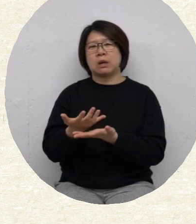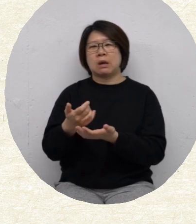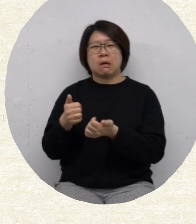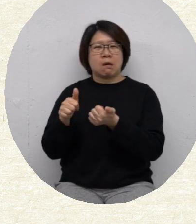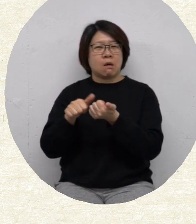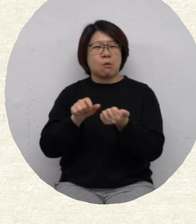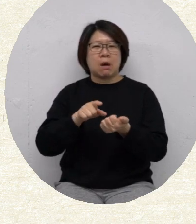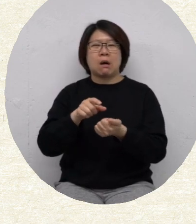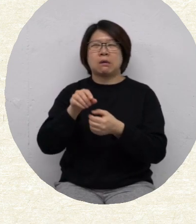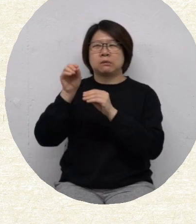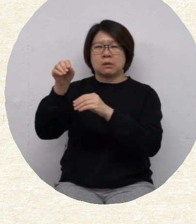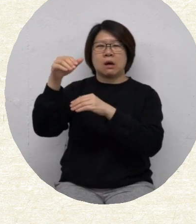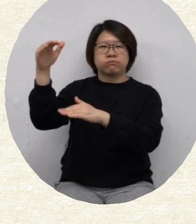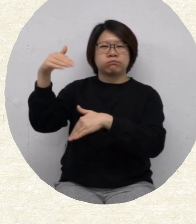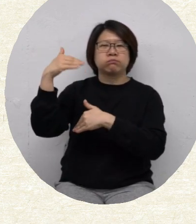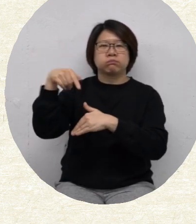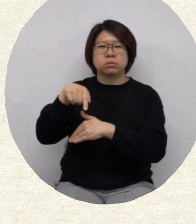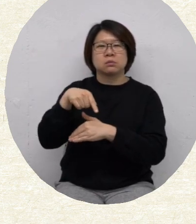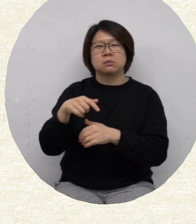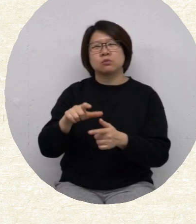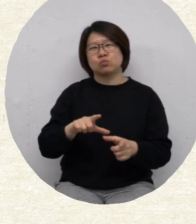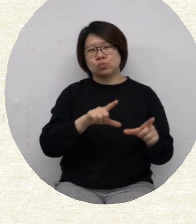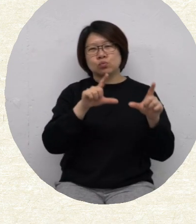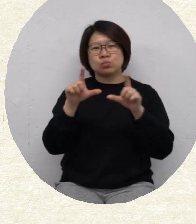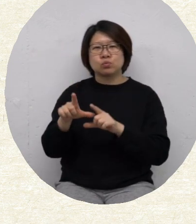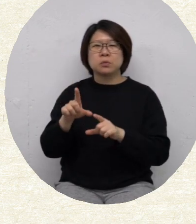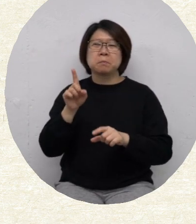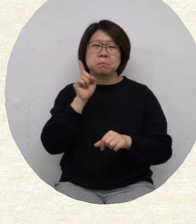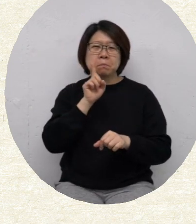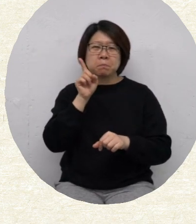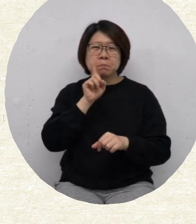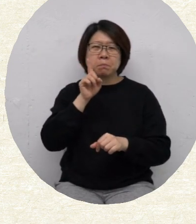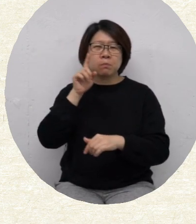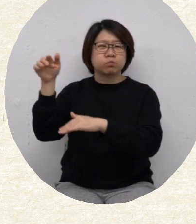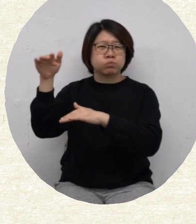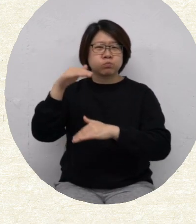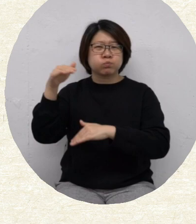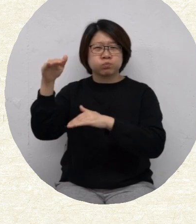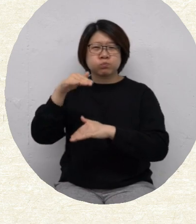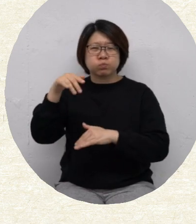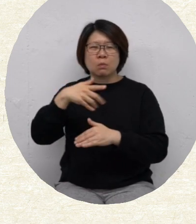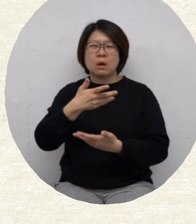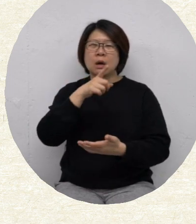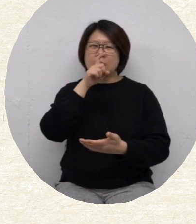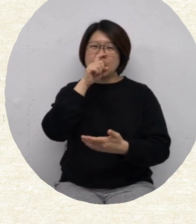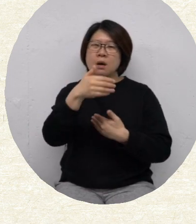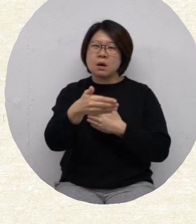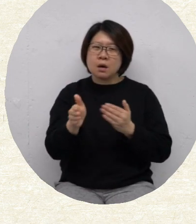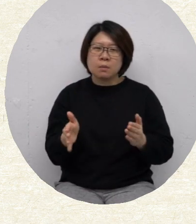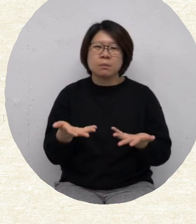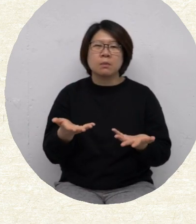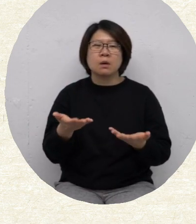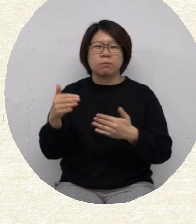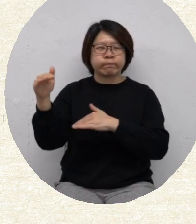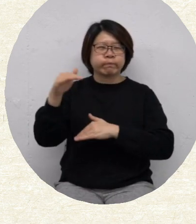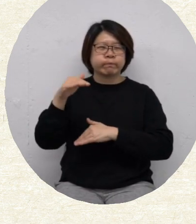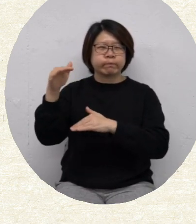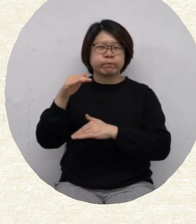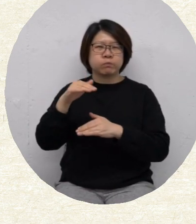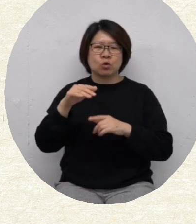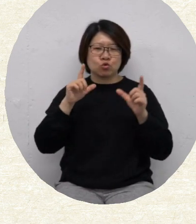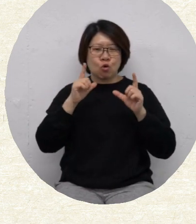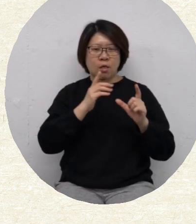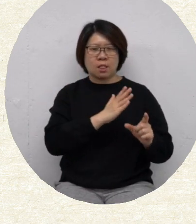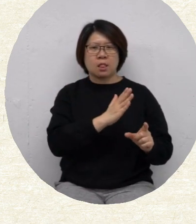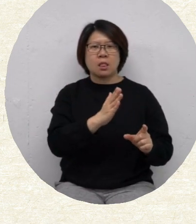Zoom. This work explores the notion of time and everyday rituals through material exploration